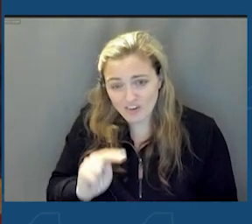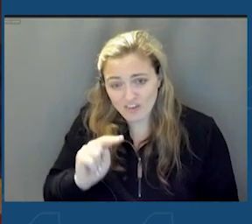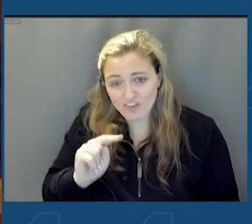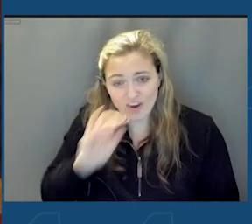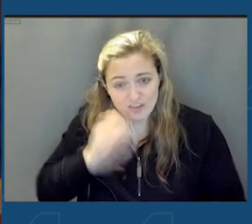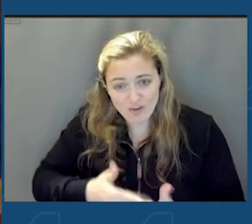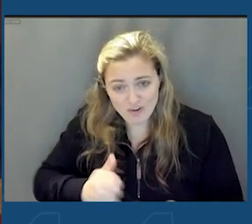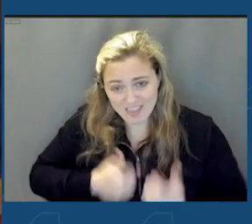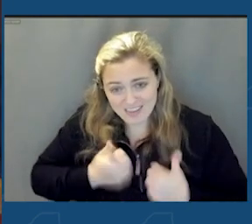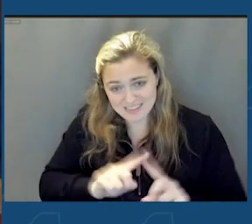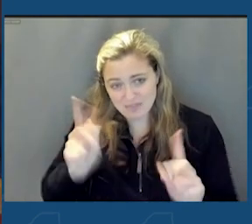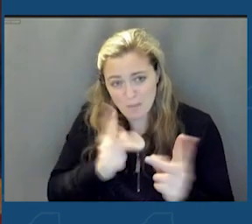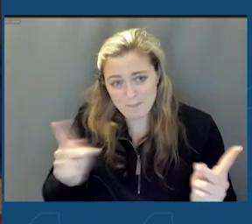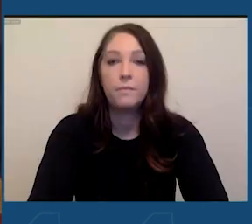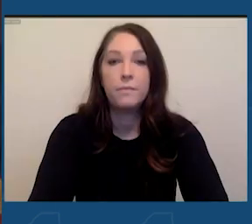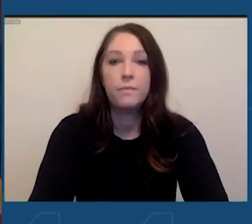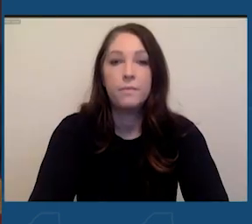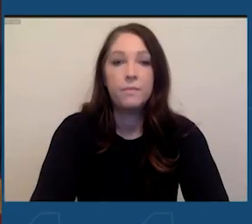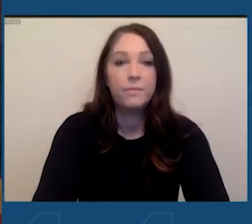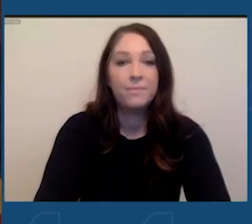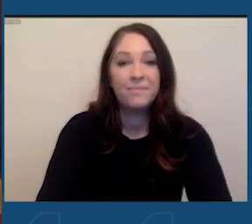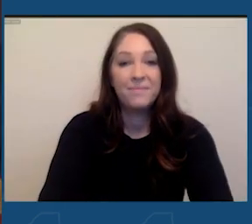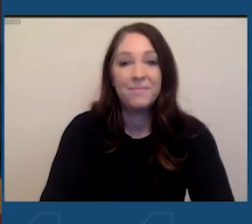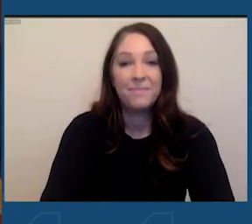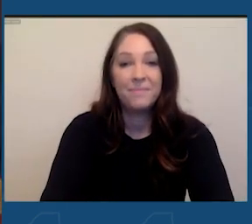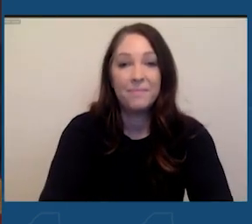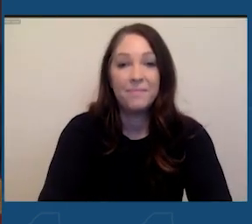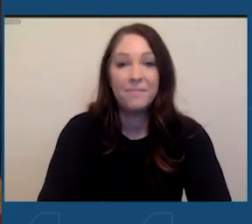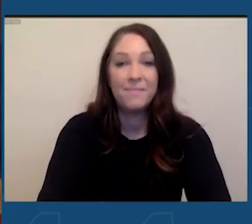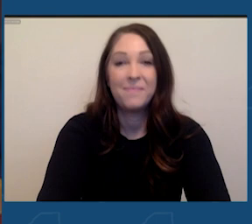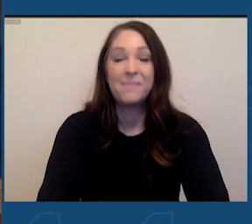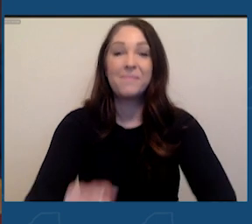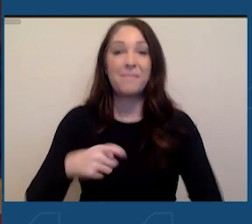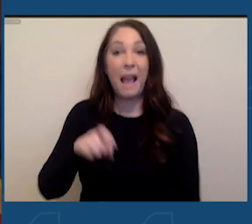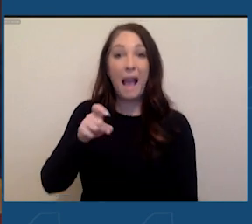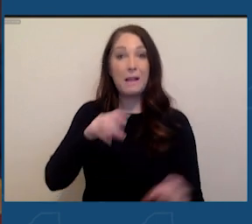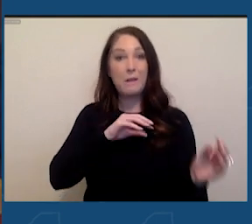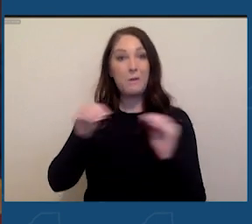here. Maybe I'll move her to East Harlem, okay? Okay.